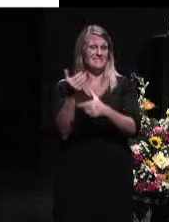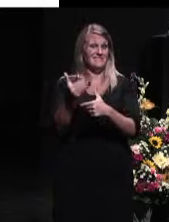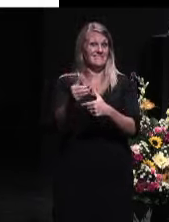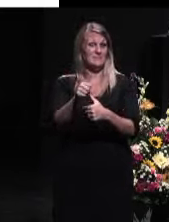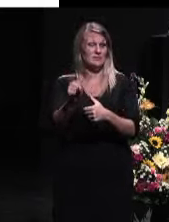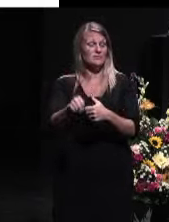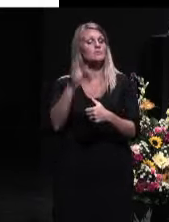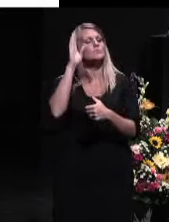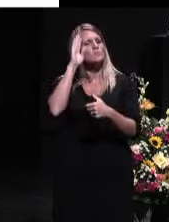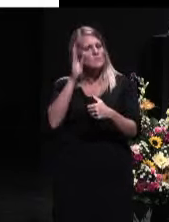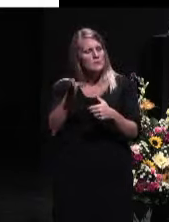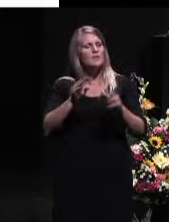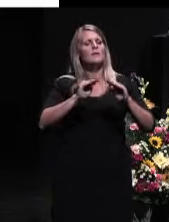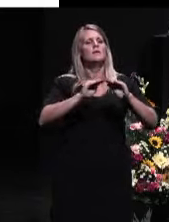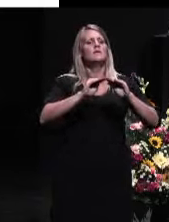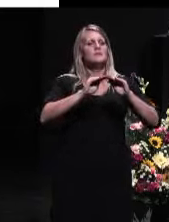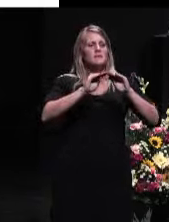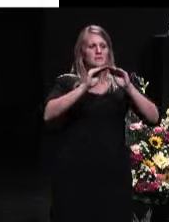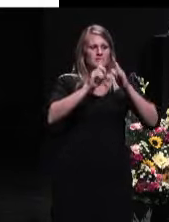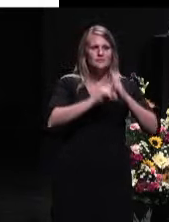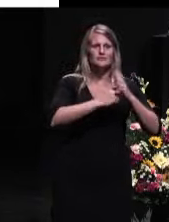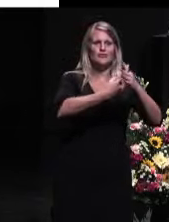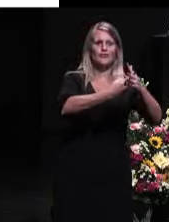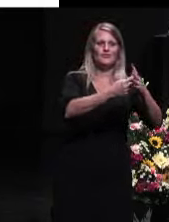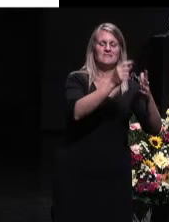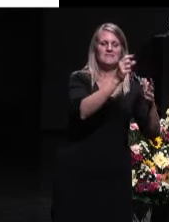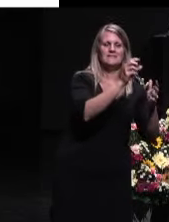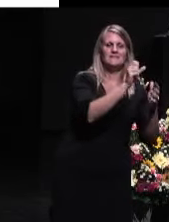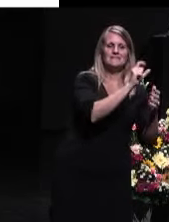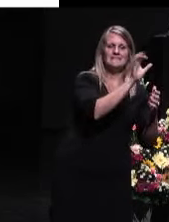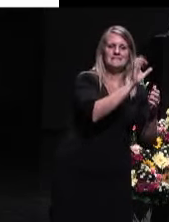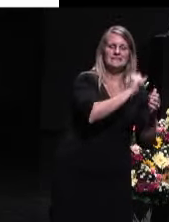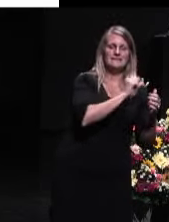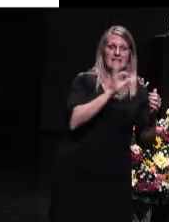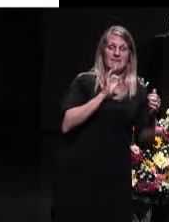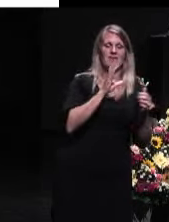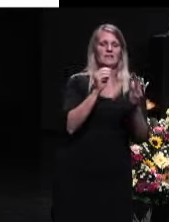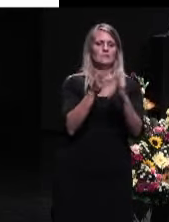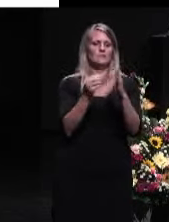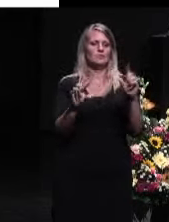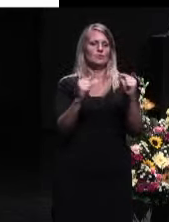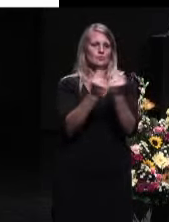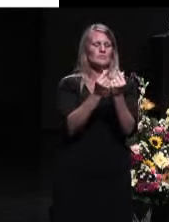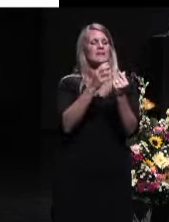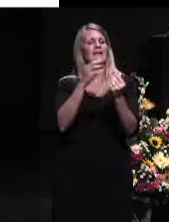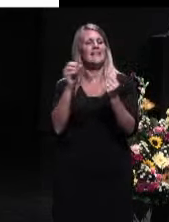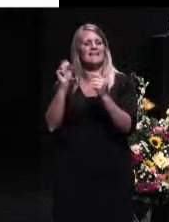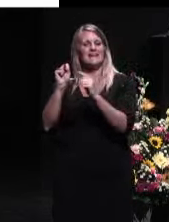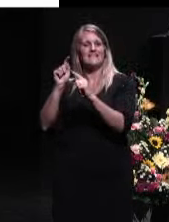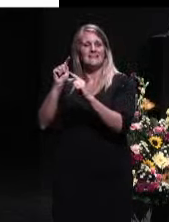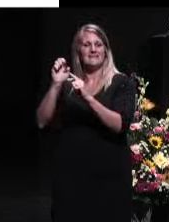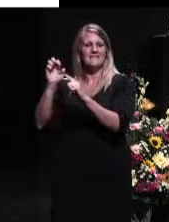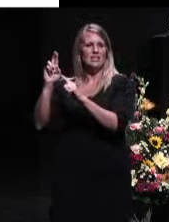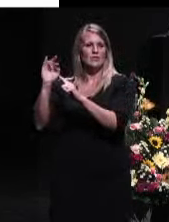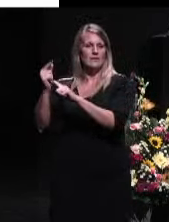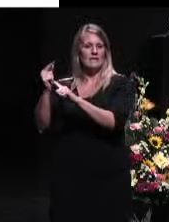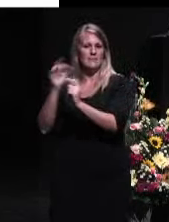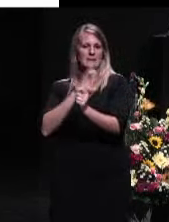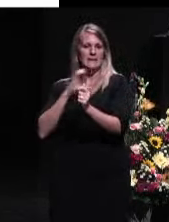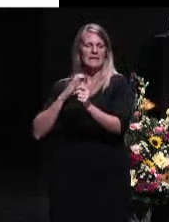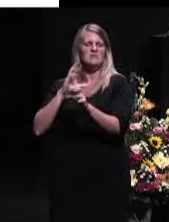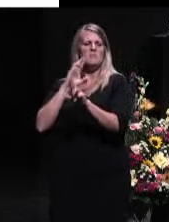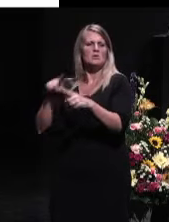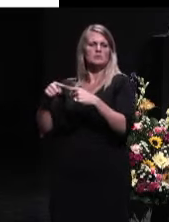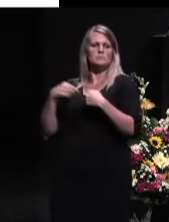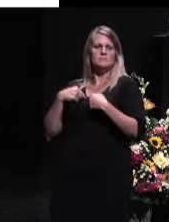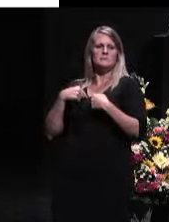the staff and the student groups for this. And we also have a steering committee that reports to me for the DEI framework. We